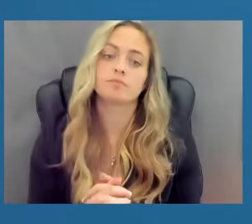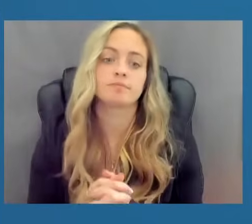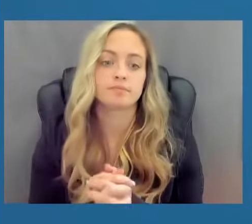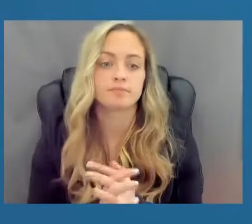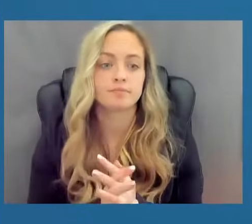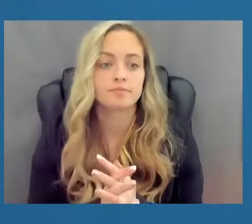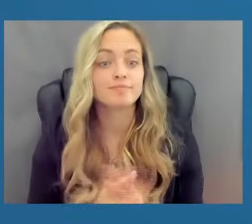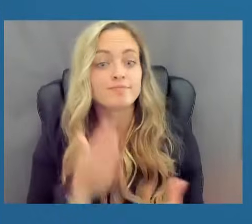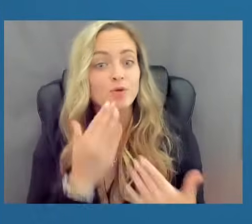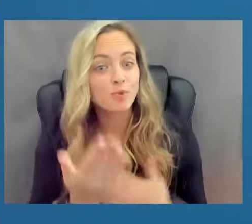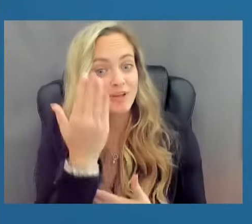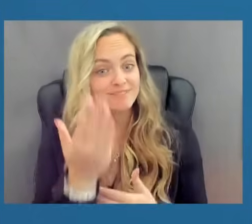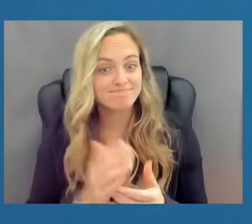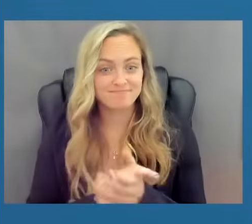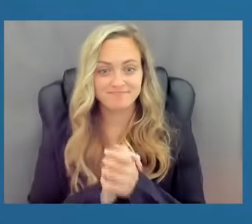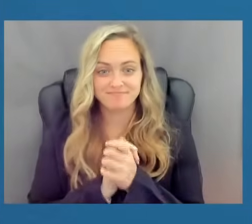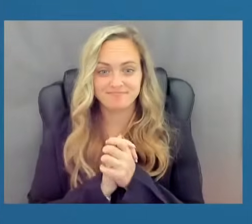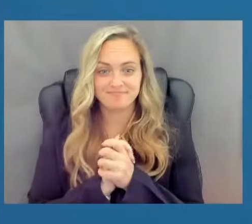Good morning.